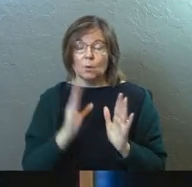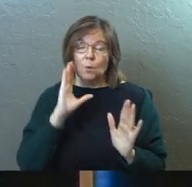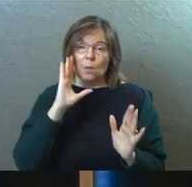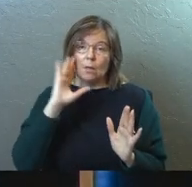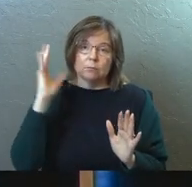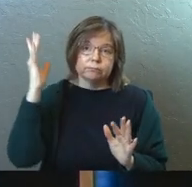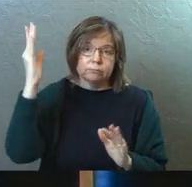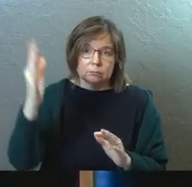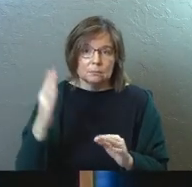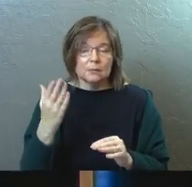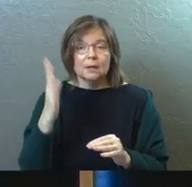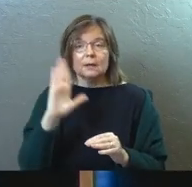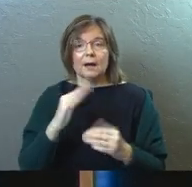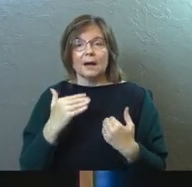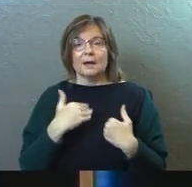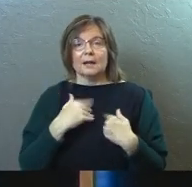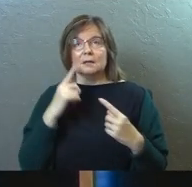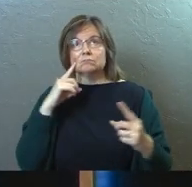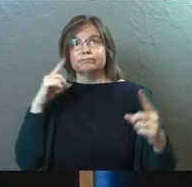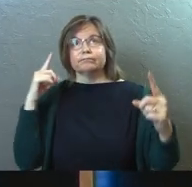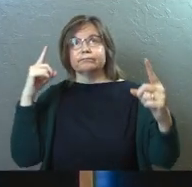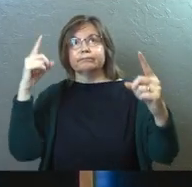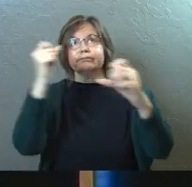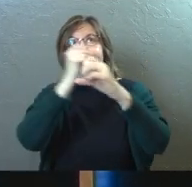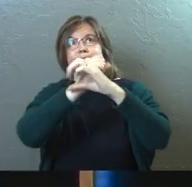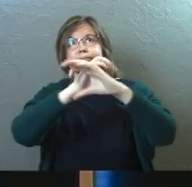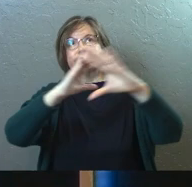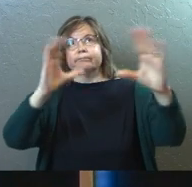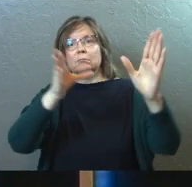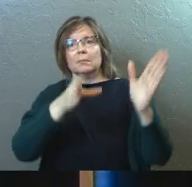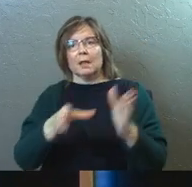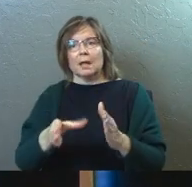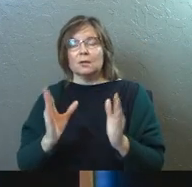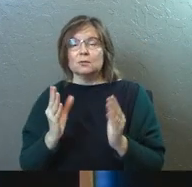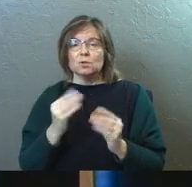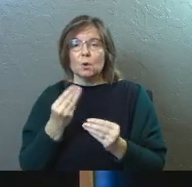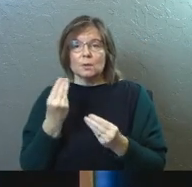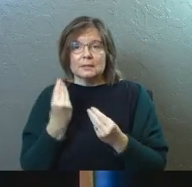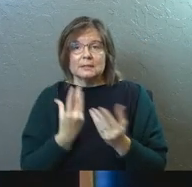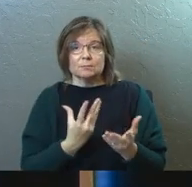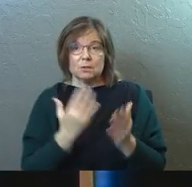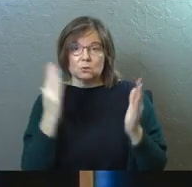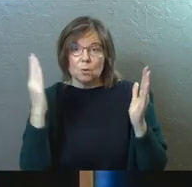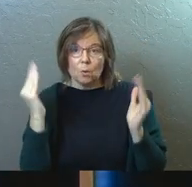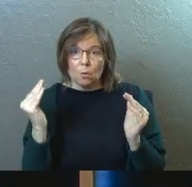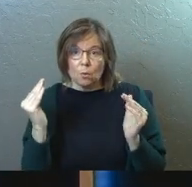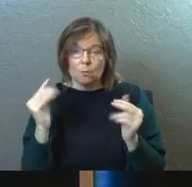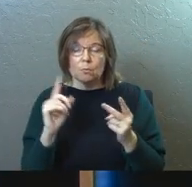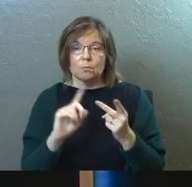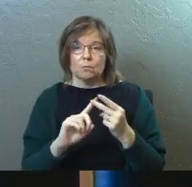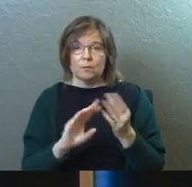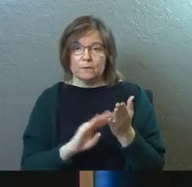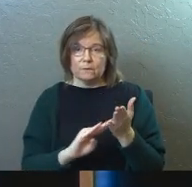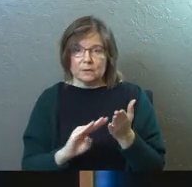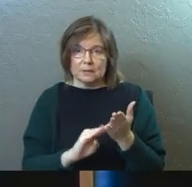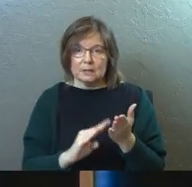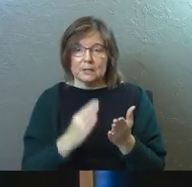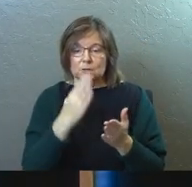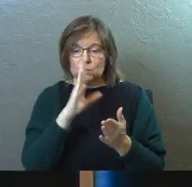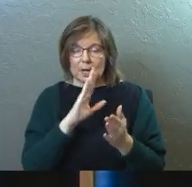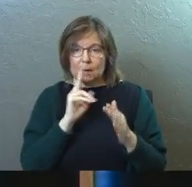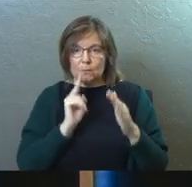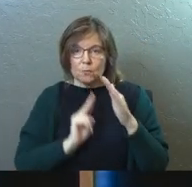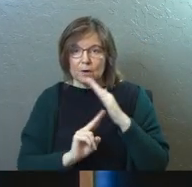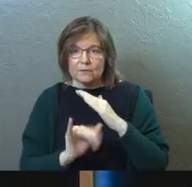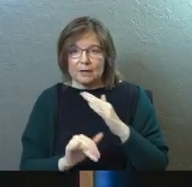Ultimately, God has a long-range plan. Amen. So he speaks hope. He speaks where the forgiveness is going to come from. God prophesies